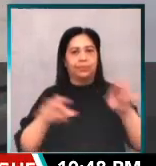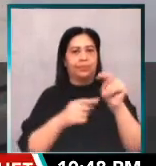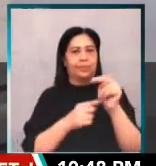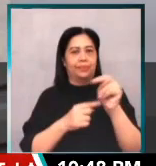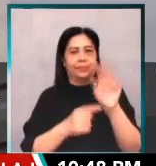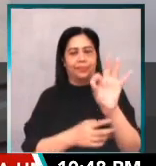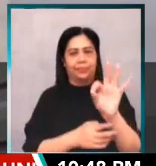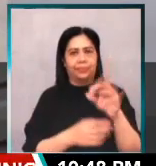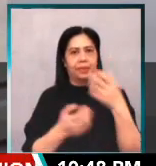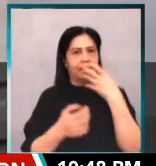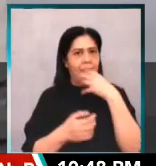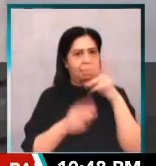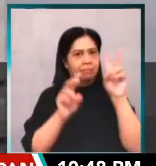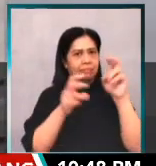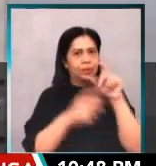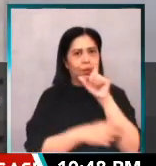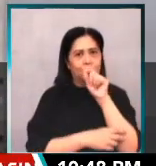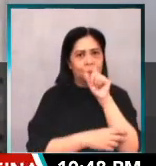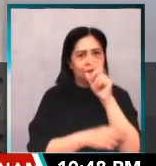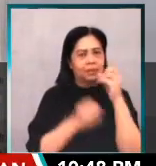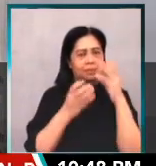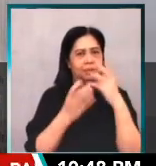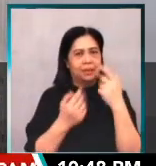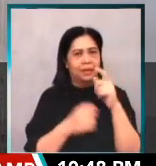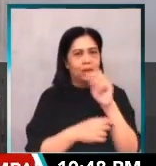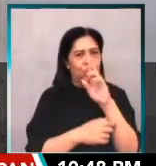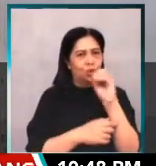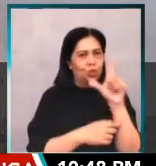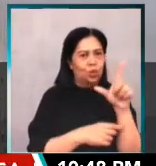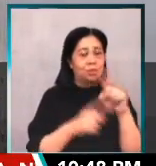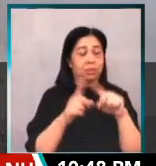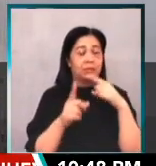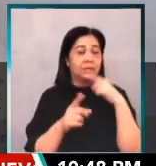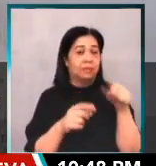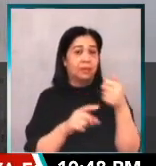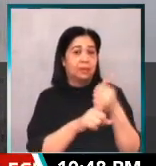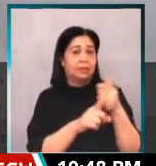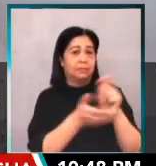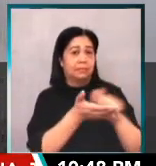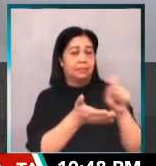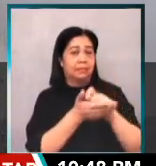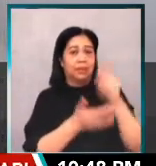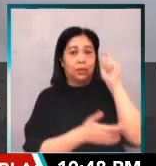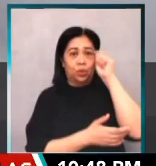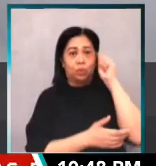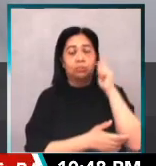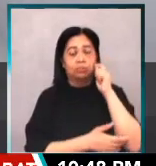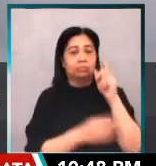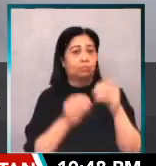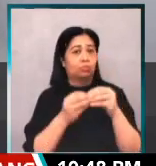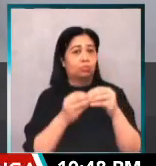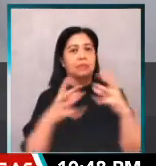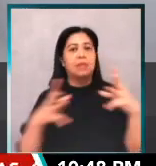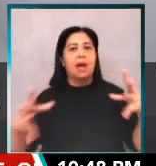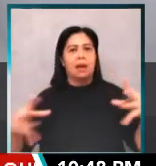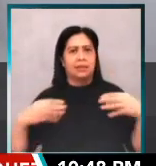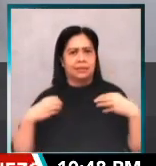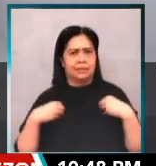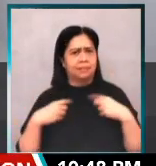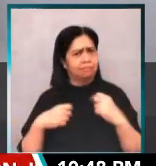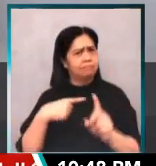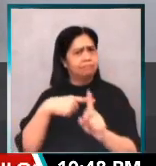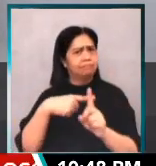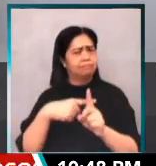Twitter. Marami ang nag-troll pero sabi ng series writer na si Tom Taylor, mas marami ang natanggap nilang positive response.